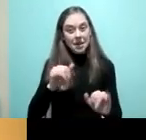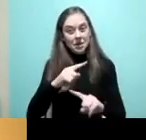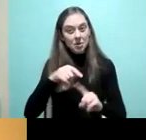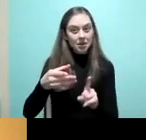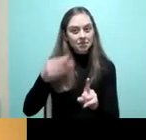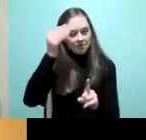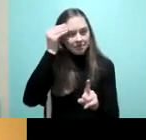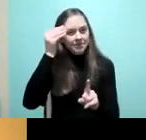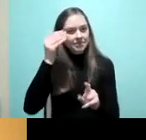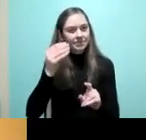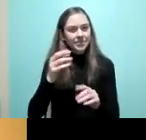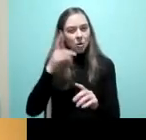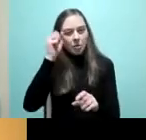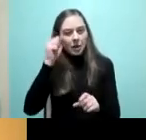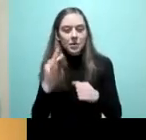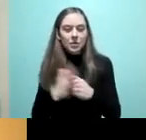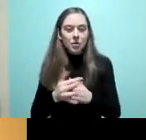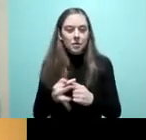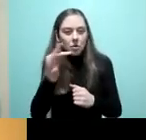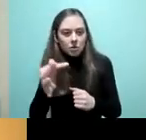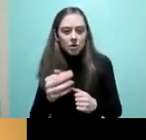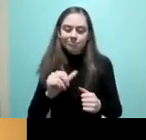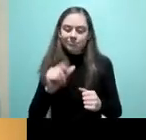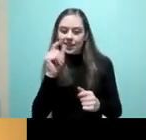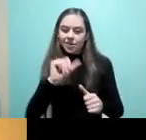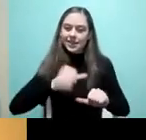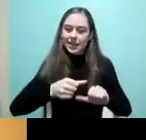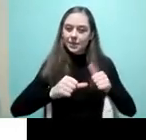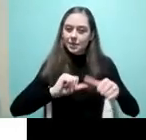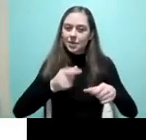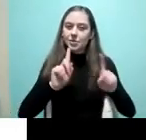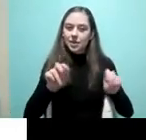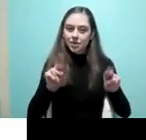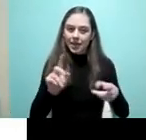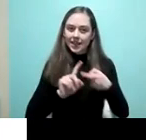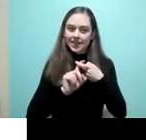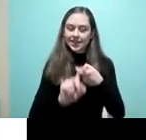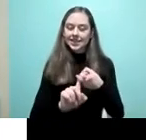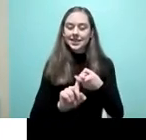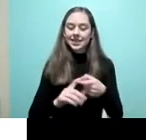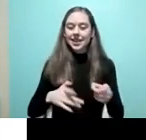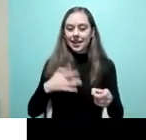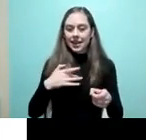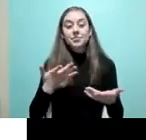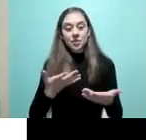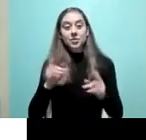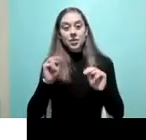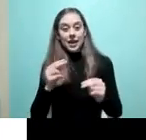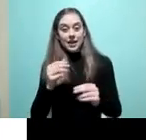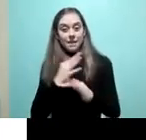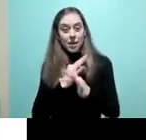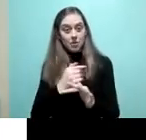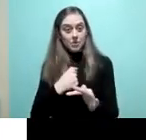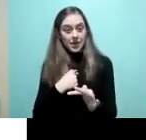small steps to help you maintain a healthier lifestyle. You can follow me anywhere on this Facebook page at Eric